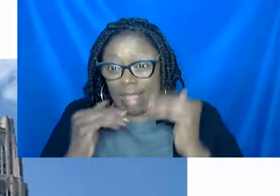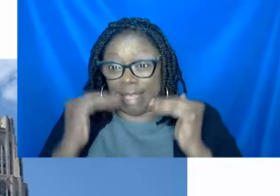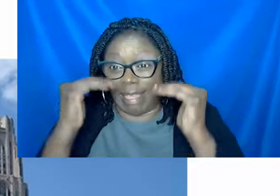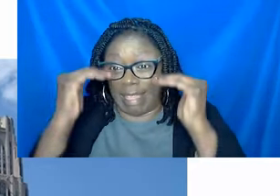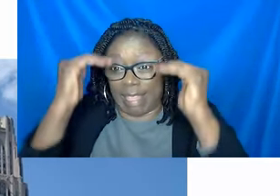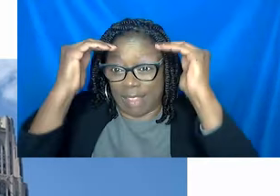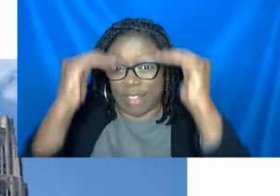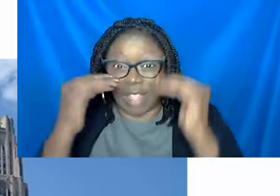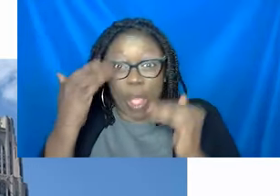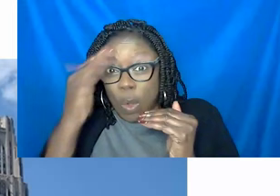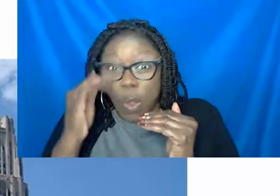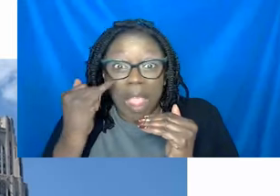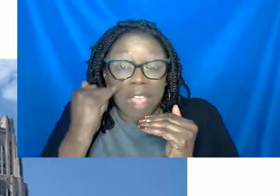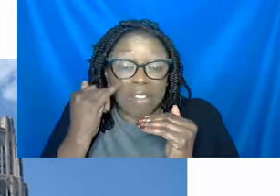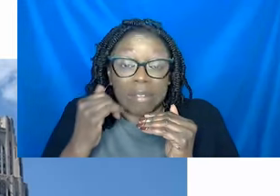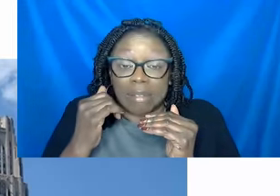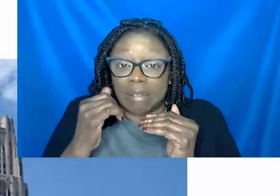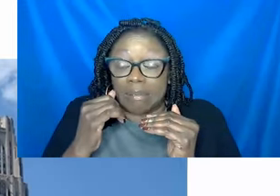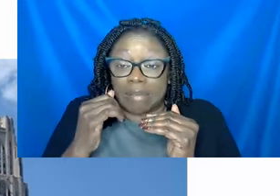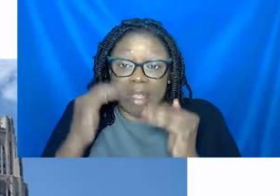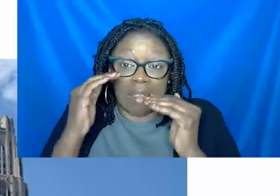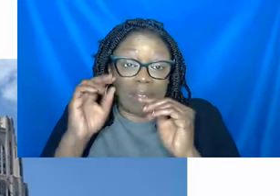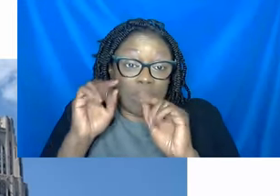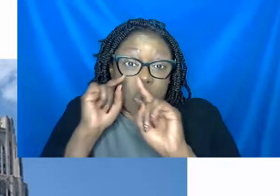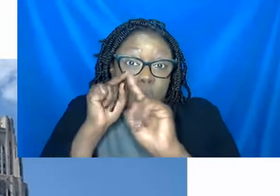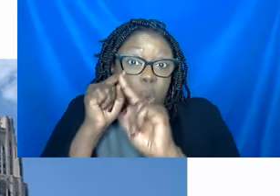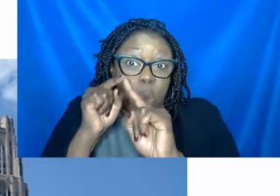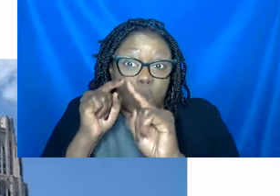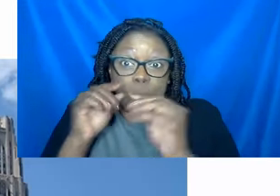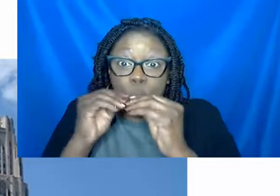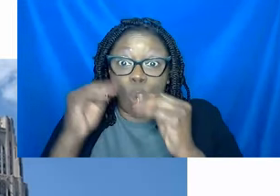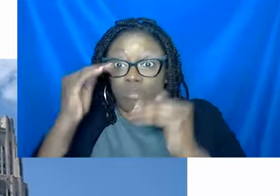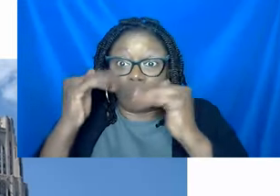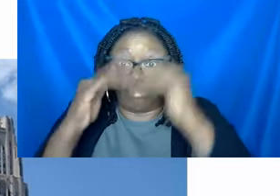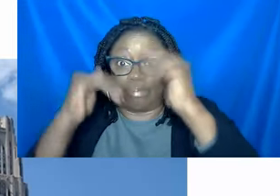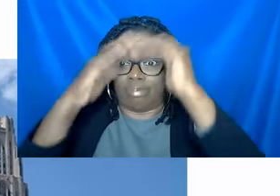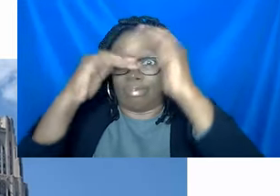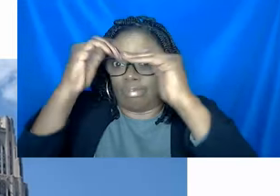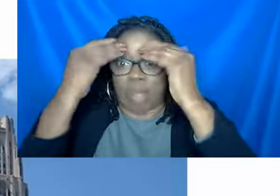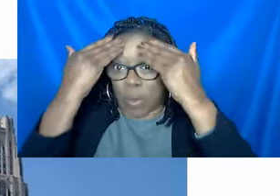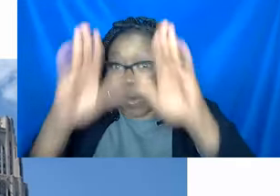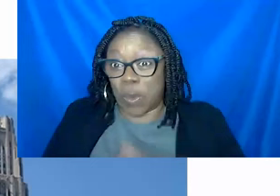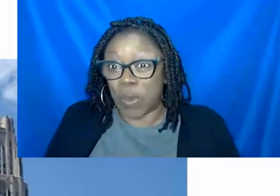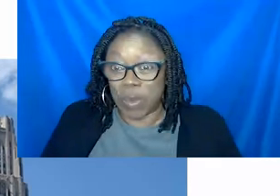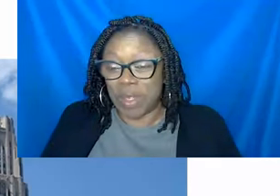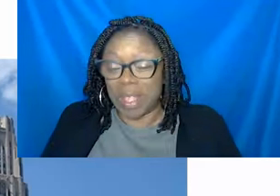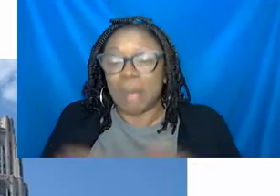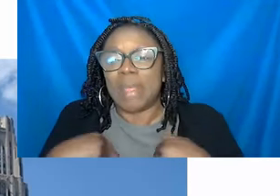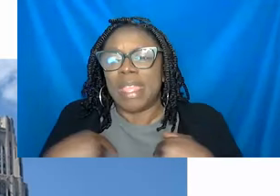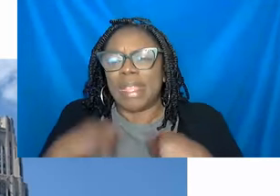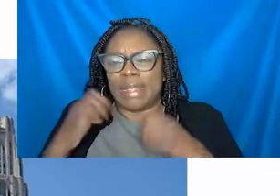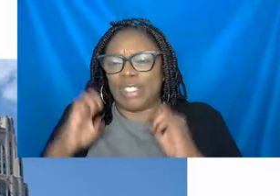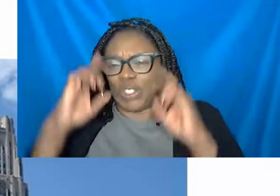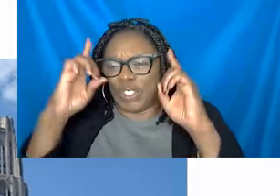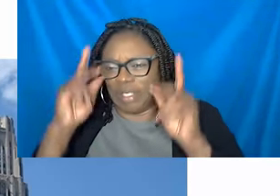don't know if they expect to go any further. But for me, as an educator, and I think for all of